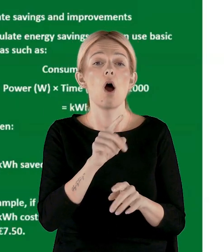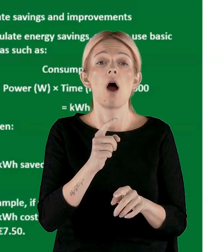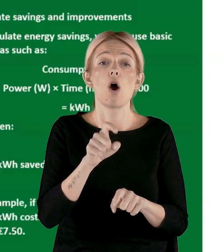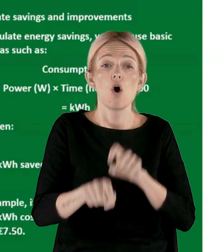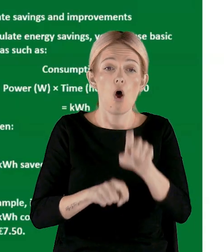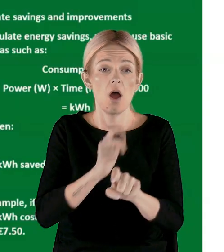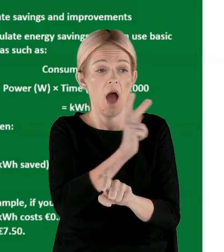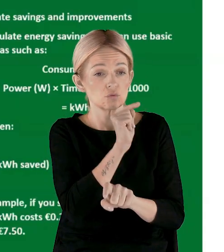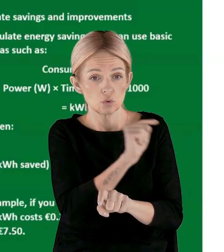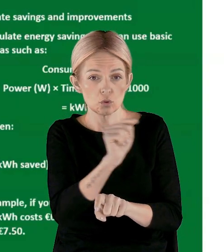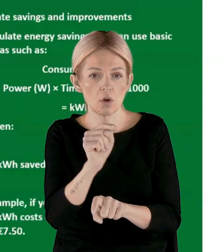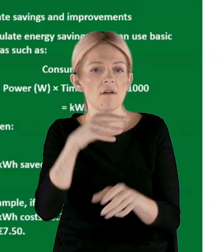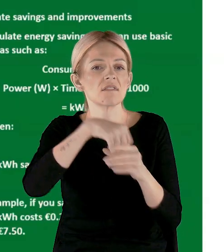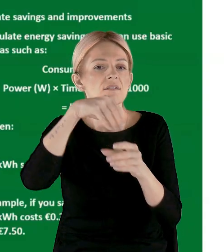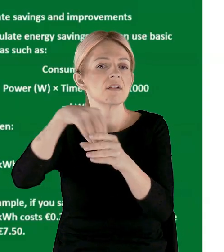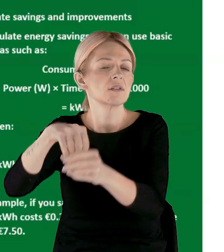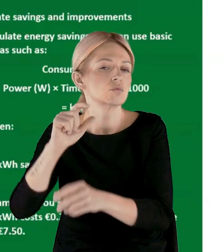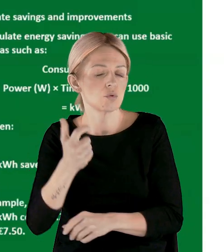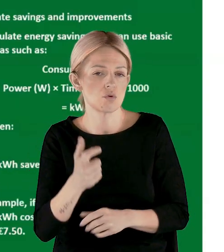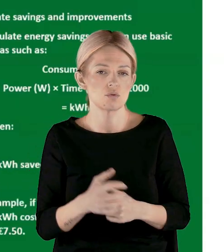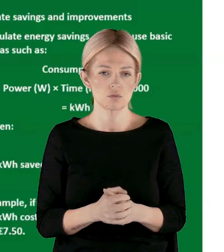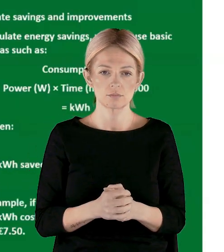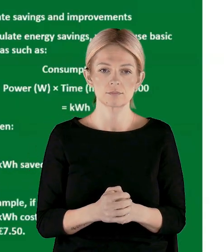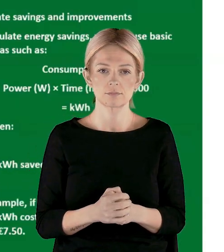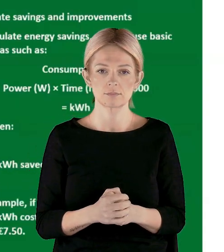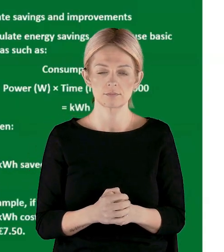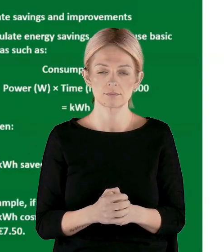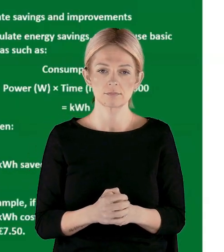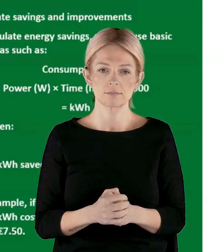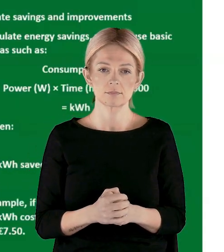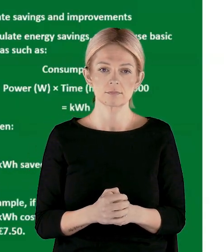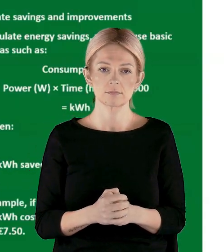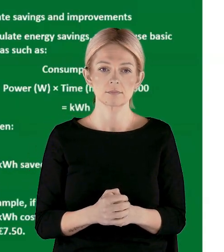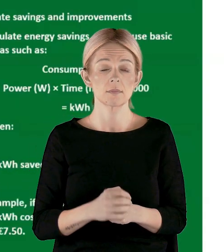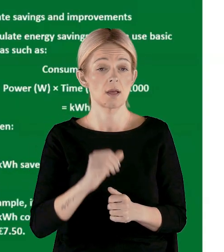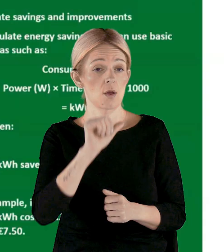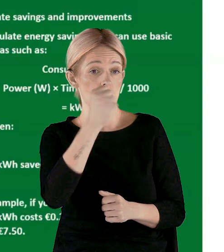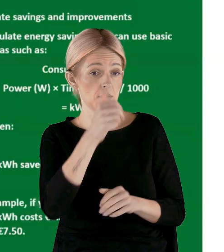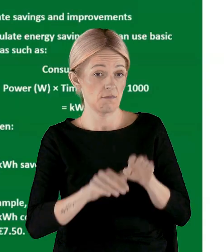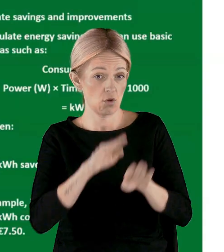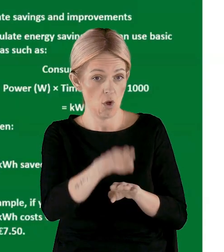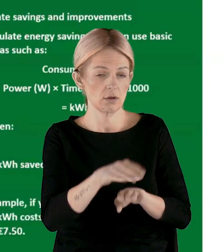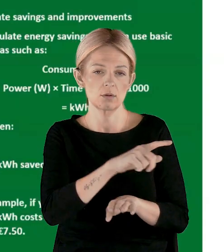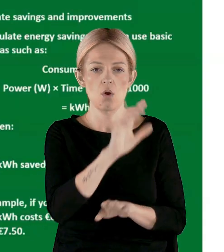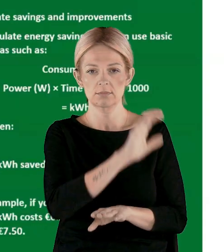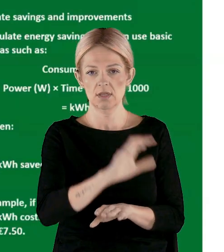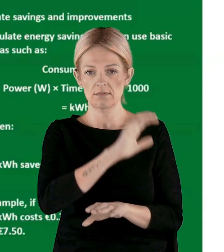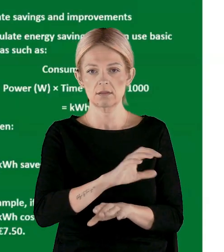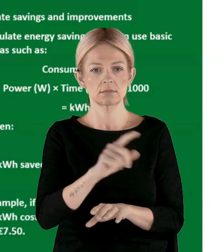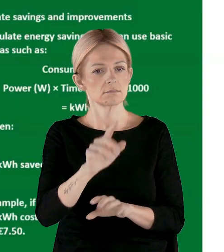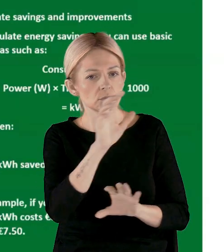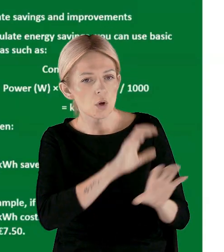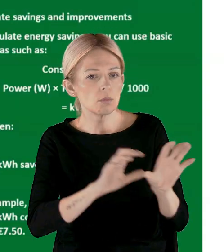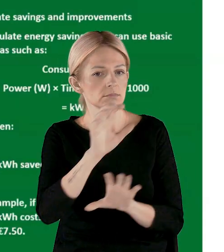understand each step, what's inside each step. So step number 1, it's mainly